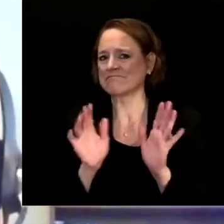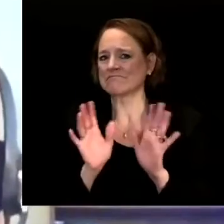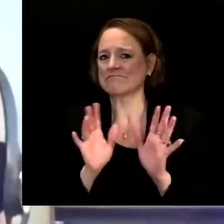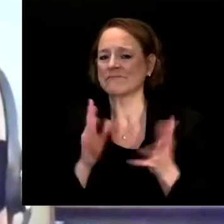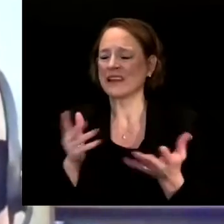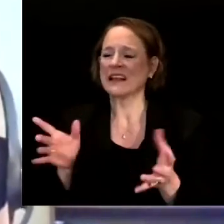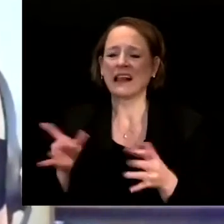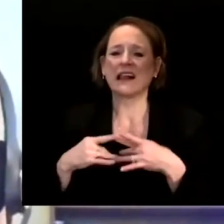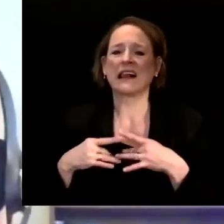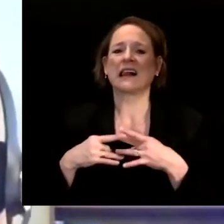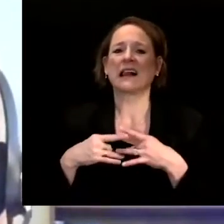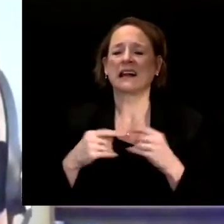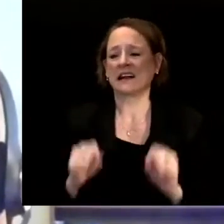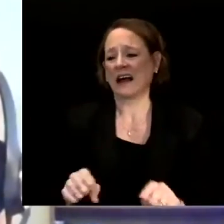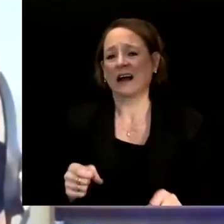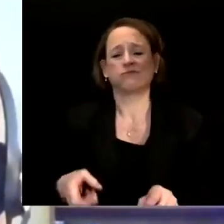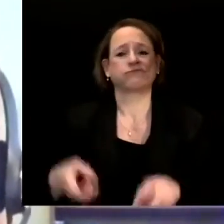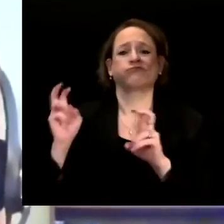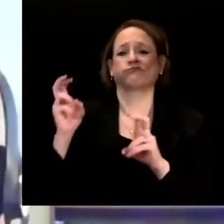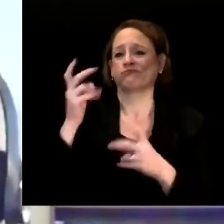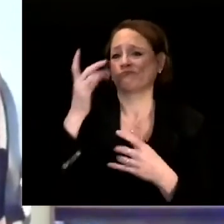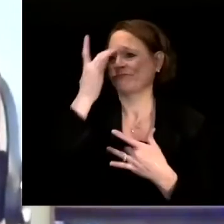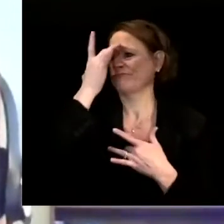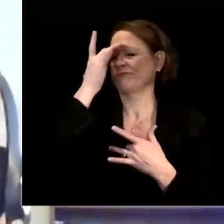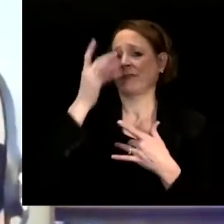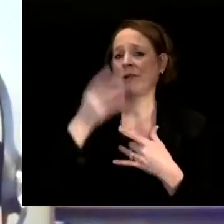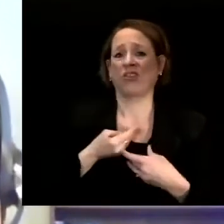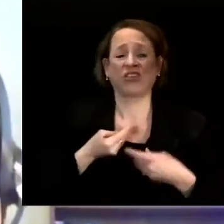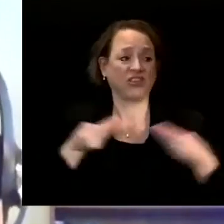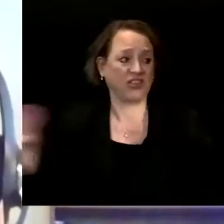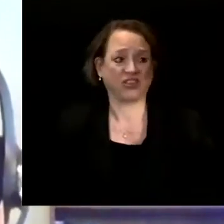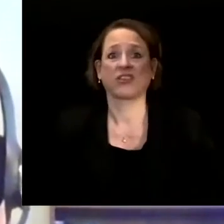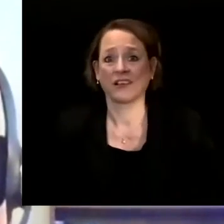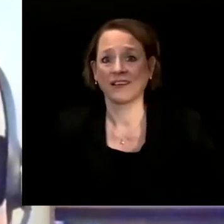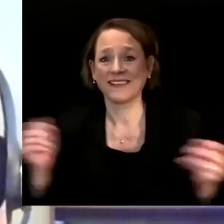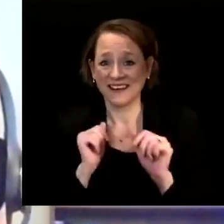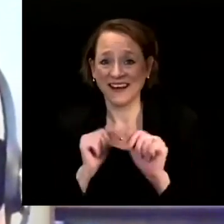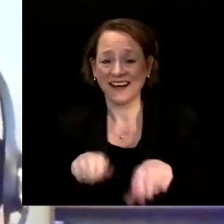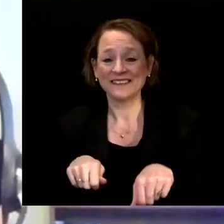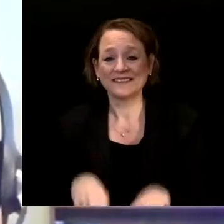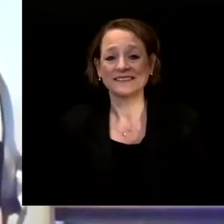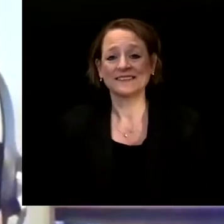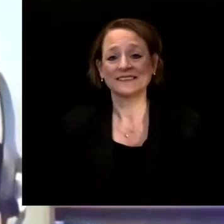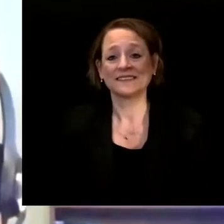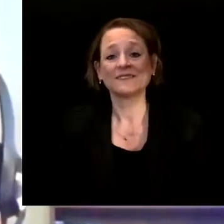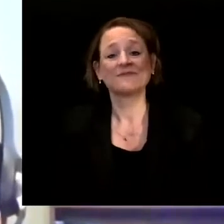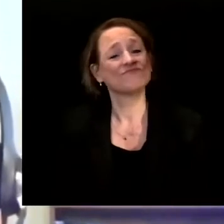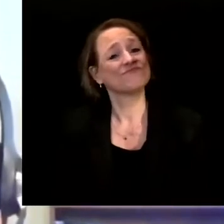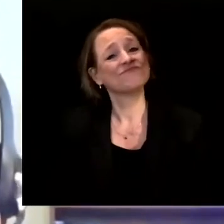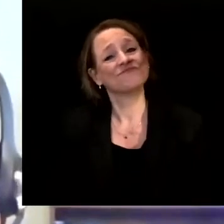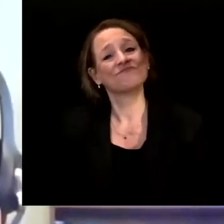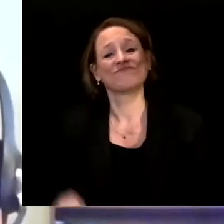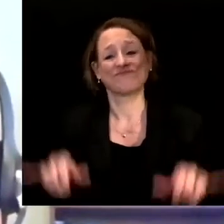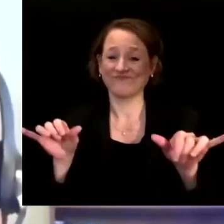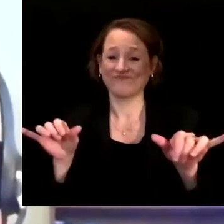who has who is infected with one of these variants. So that's